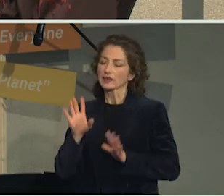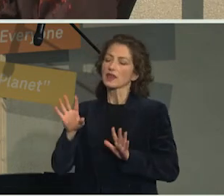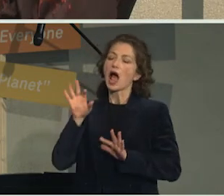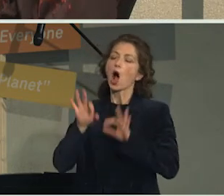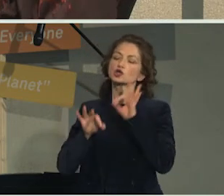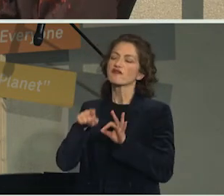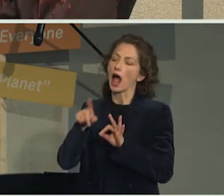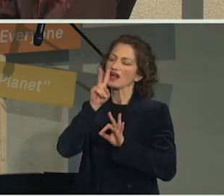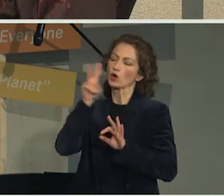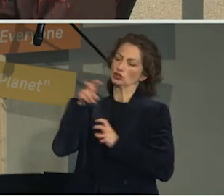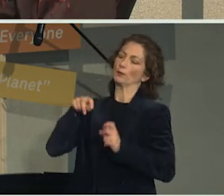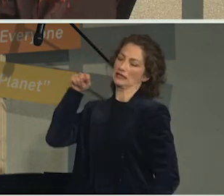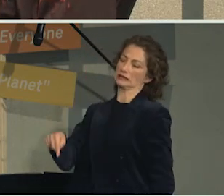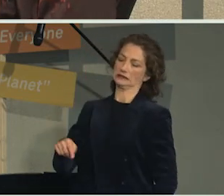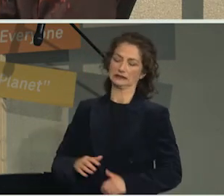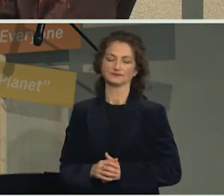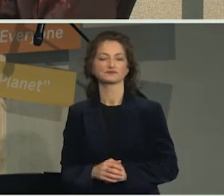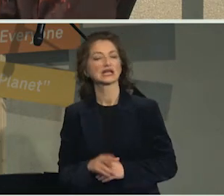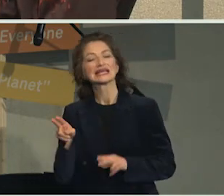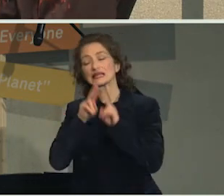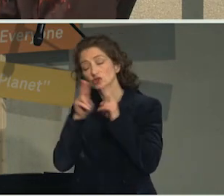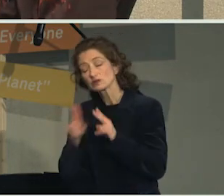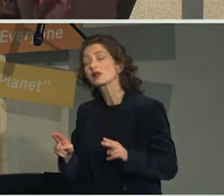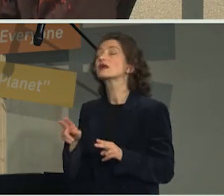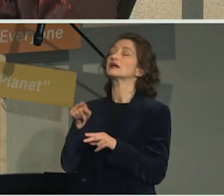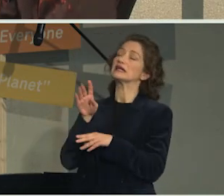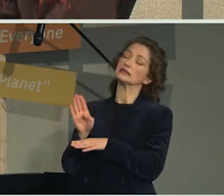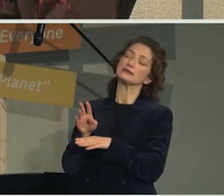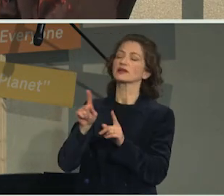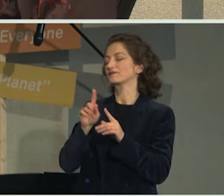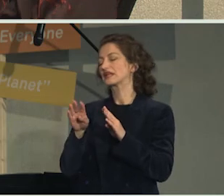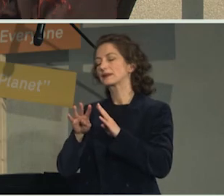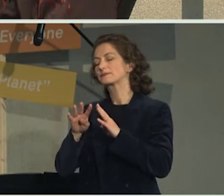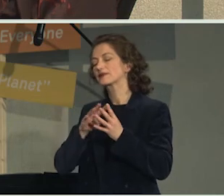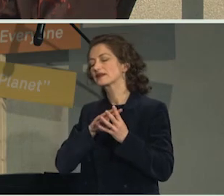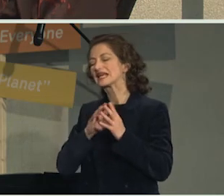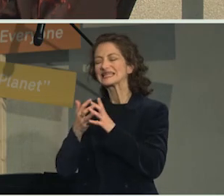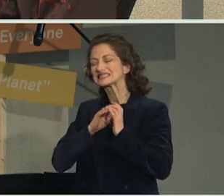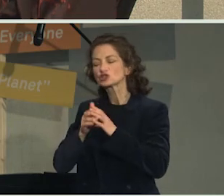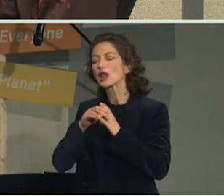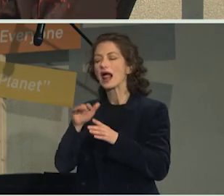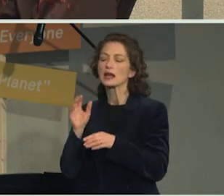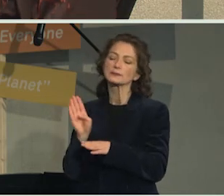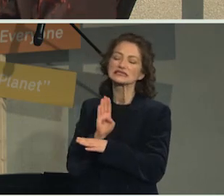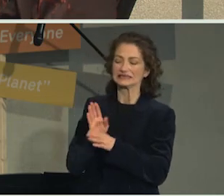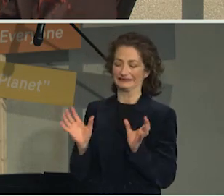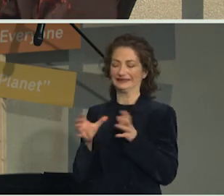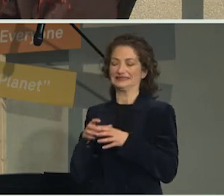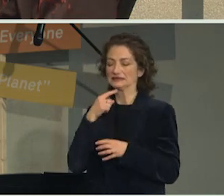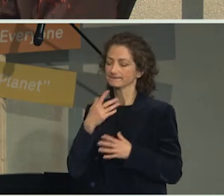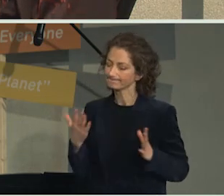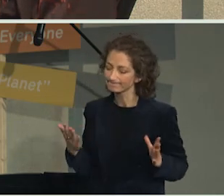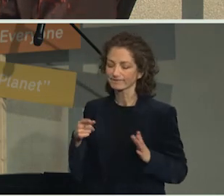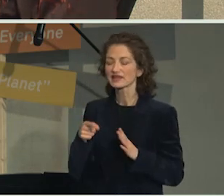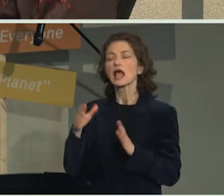The Intersectional Business Foundation aims to support and fund upcoming intersectional entrepreneurs with their unique, diverse